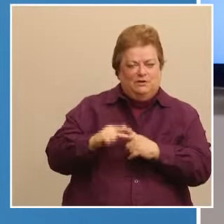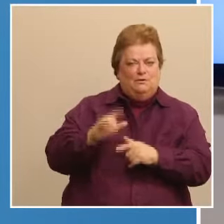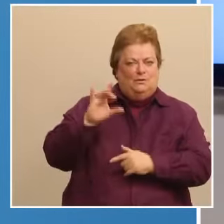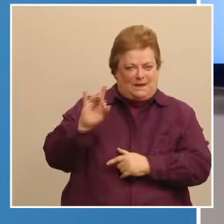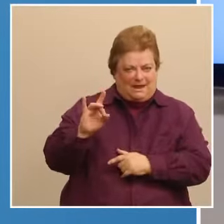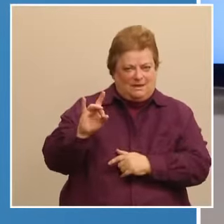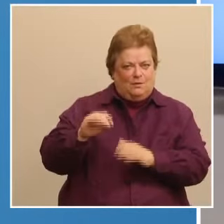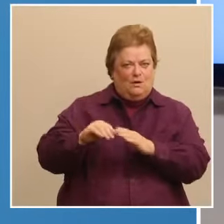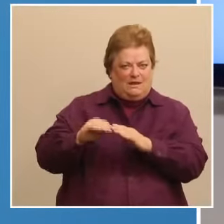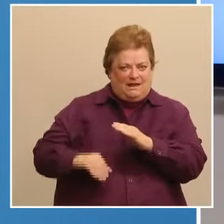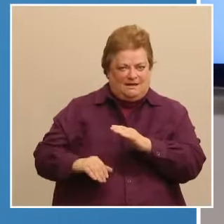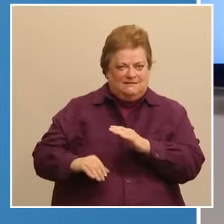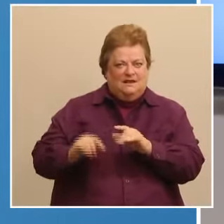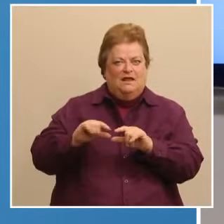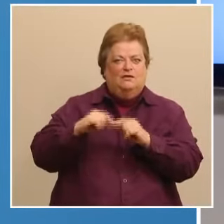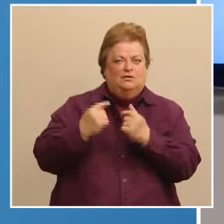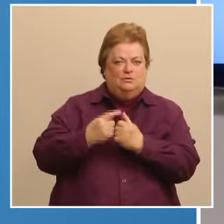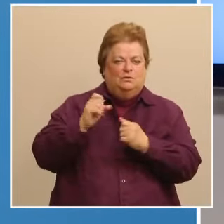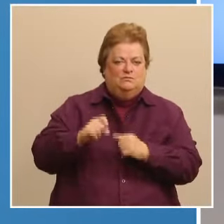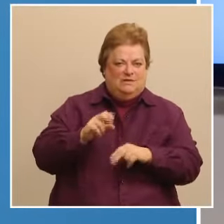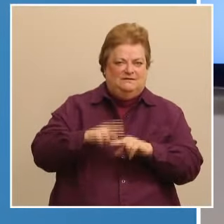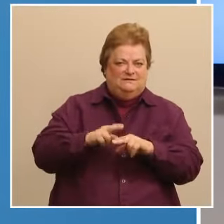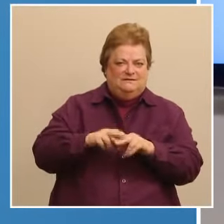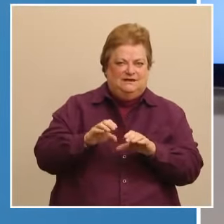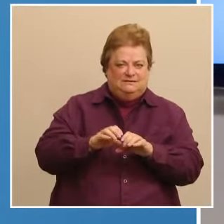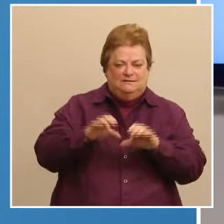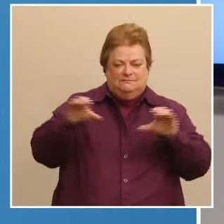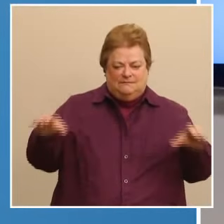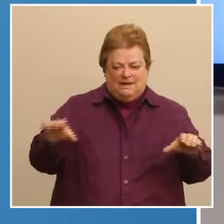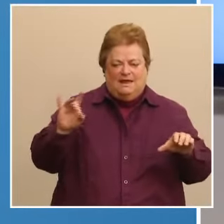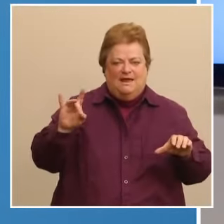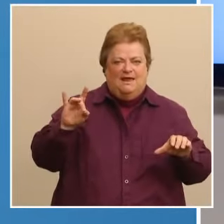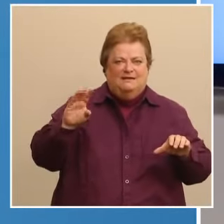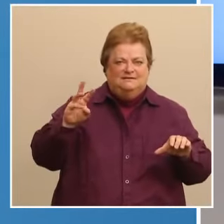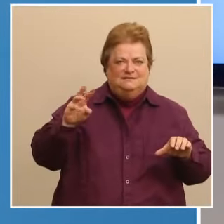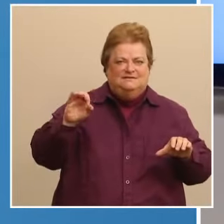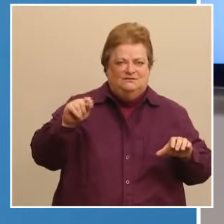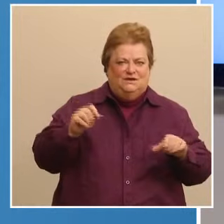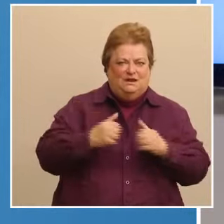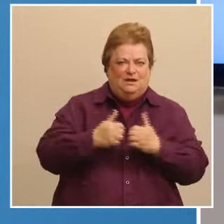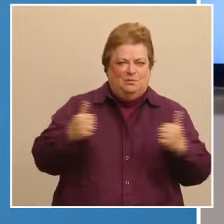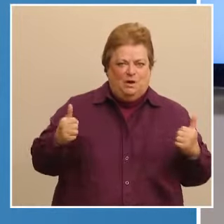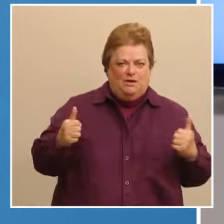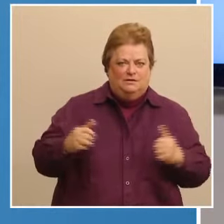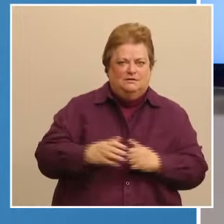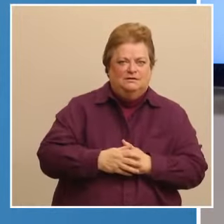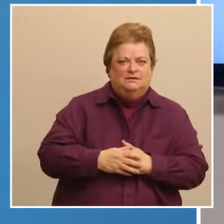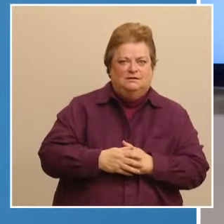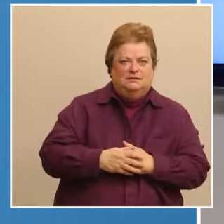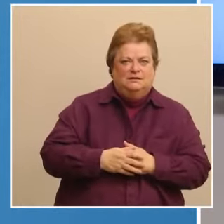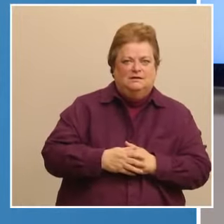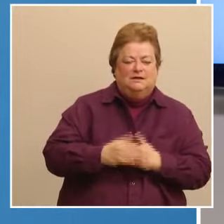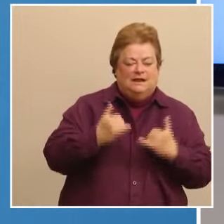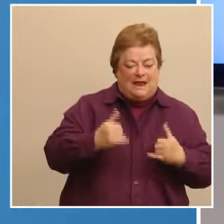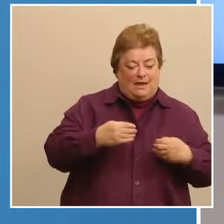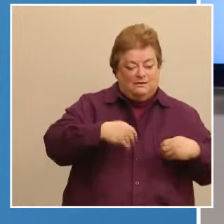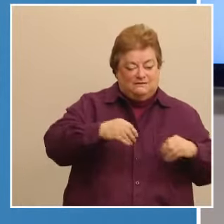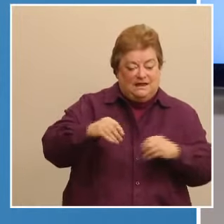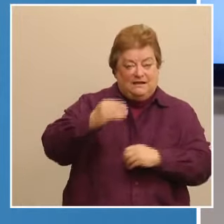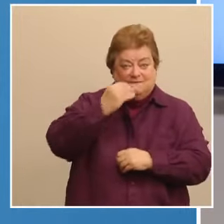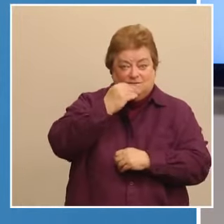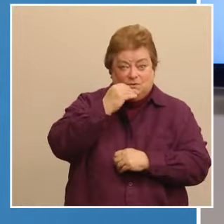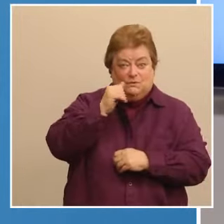individuals, and groups must remain at least 6 feet apart. Concessions at youth sports events will now